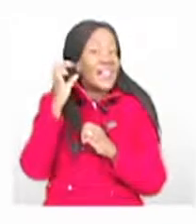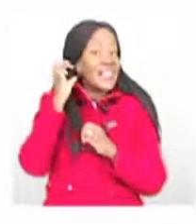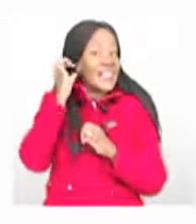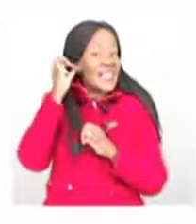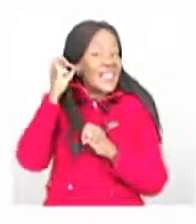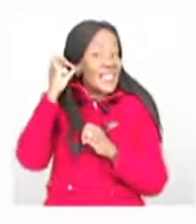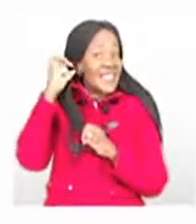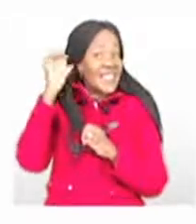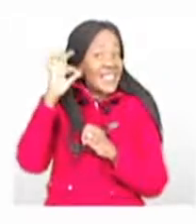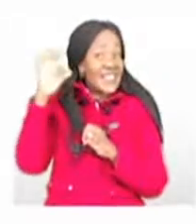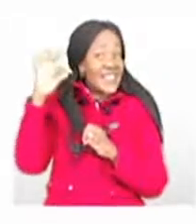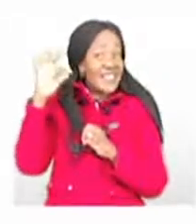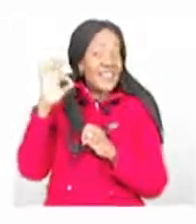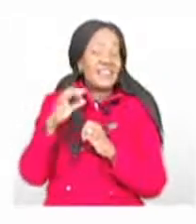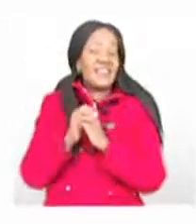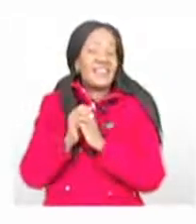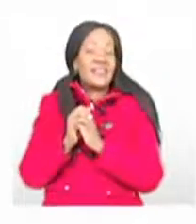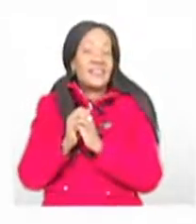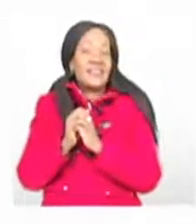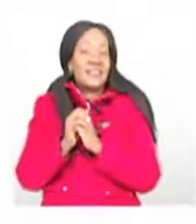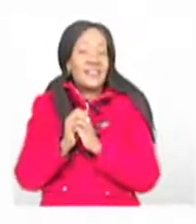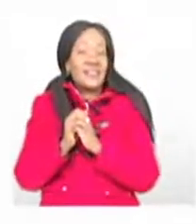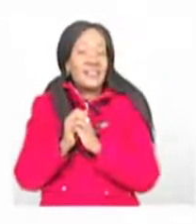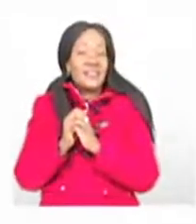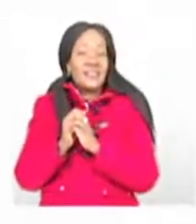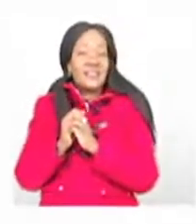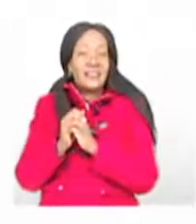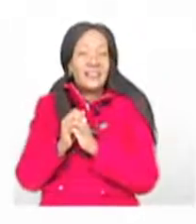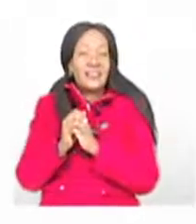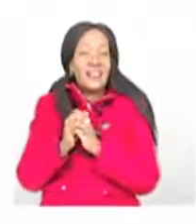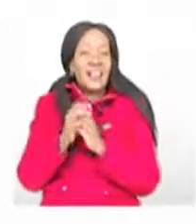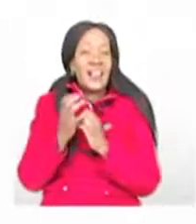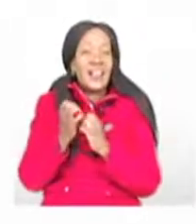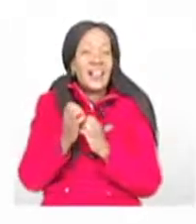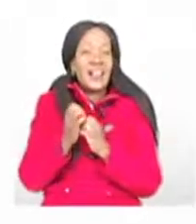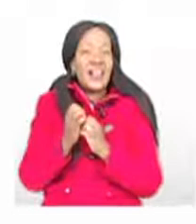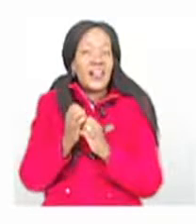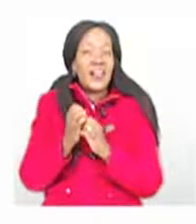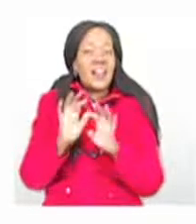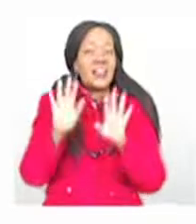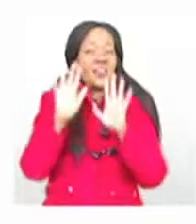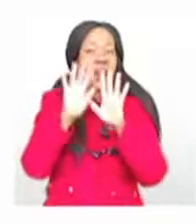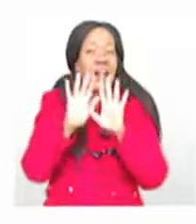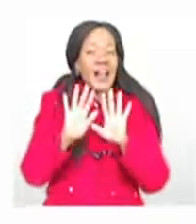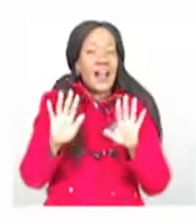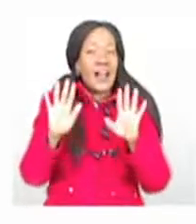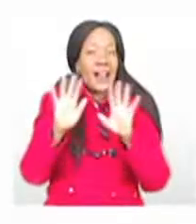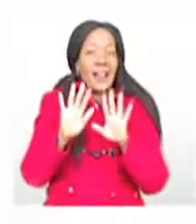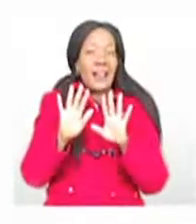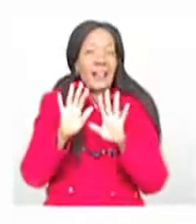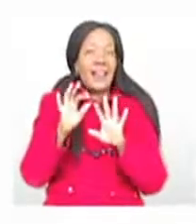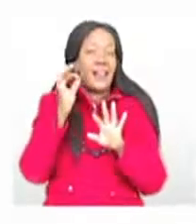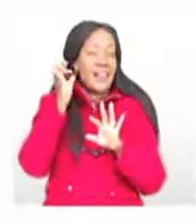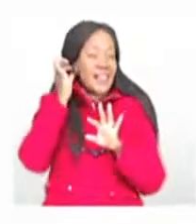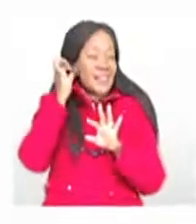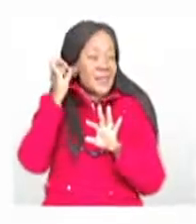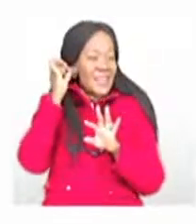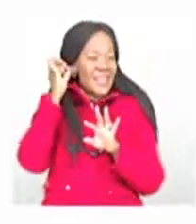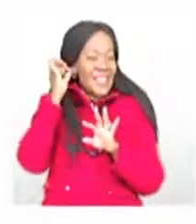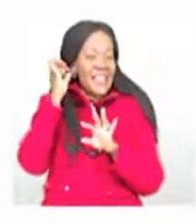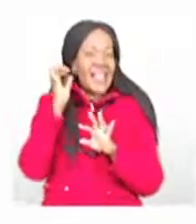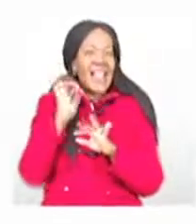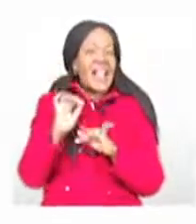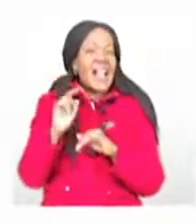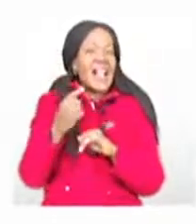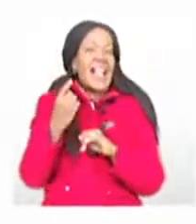bees in that first row. Now you need to color the bees any